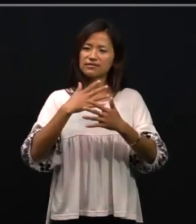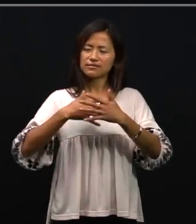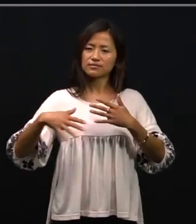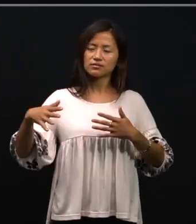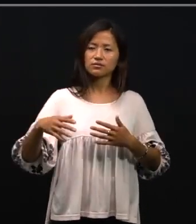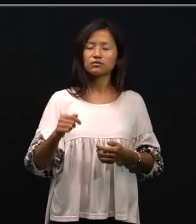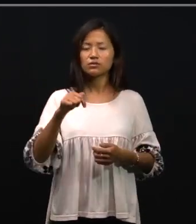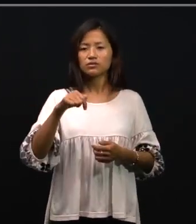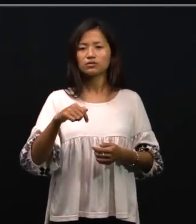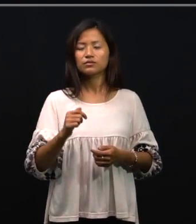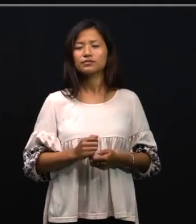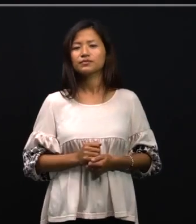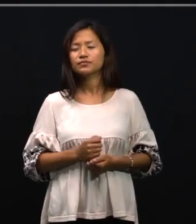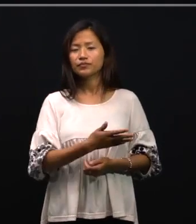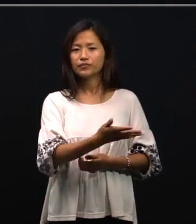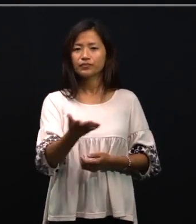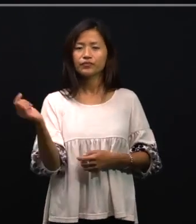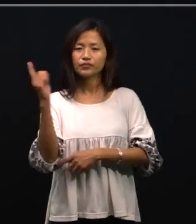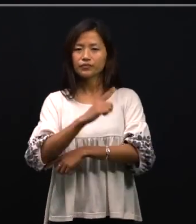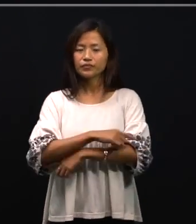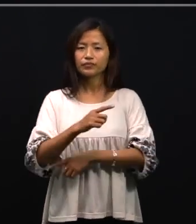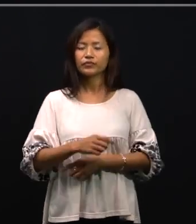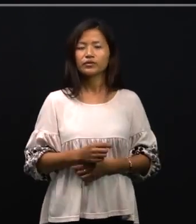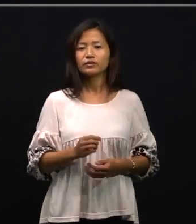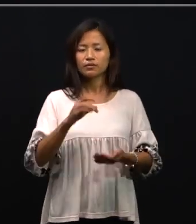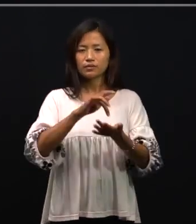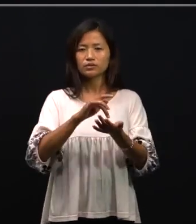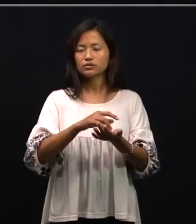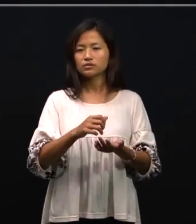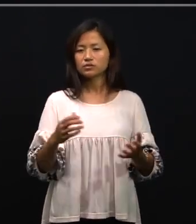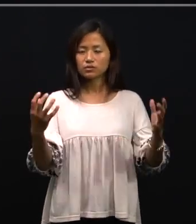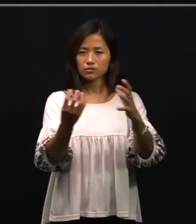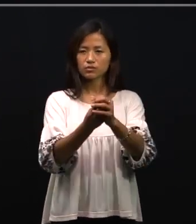today, they are placed in one group or the other.